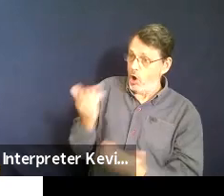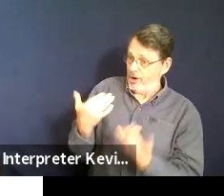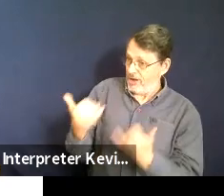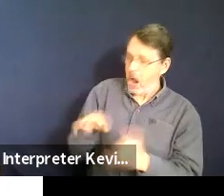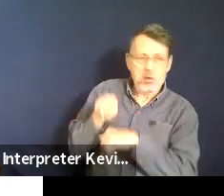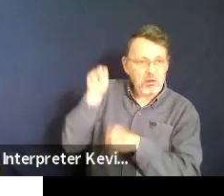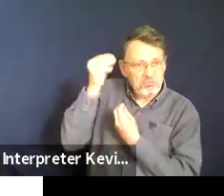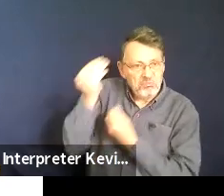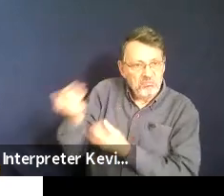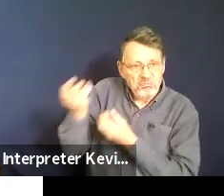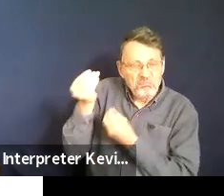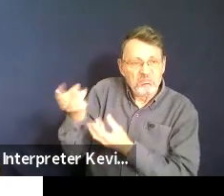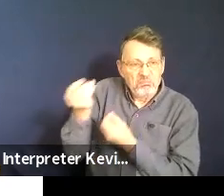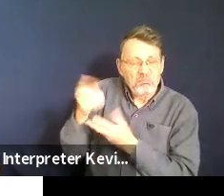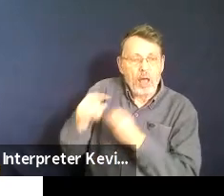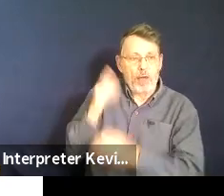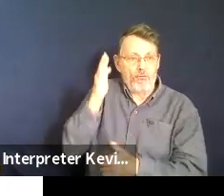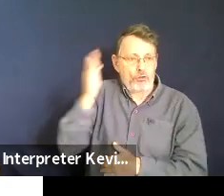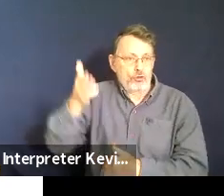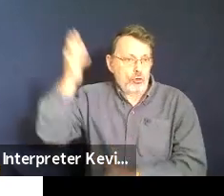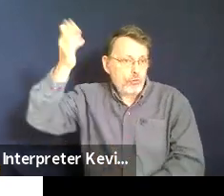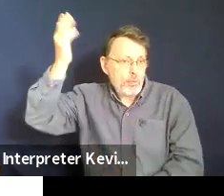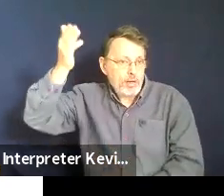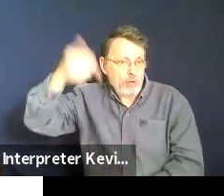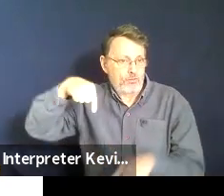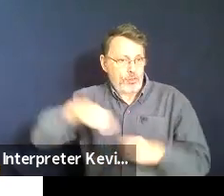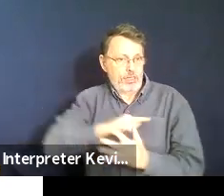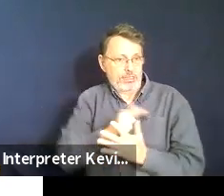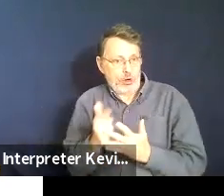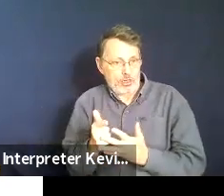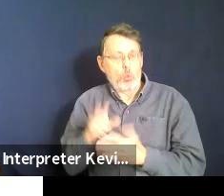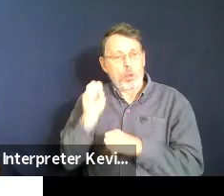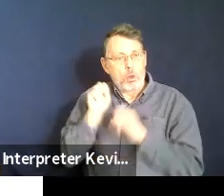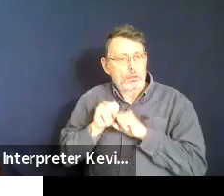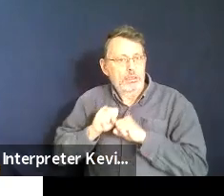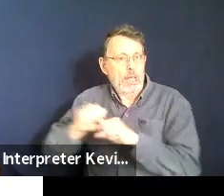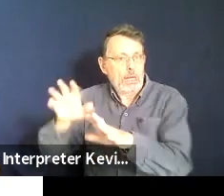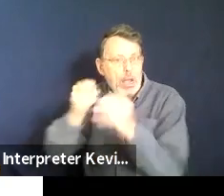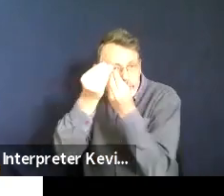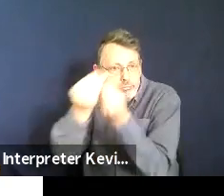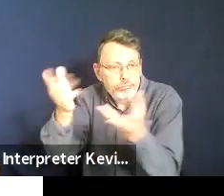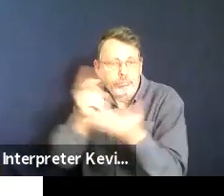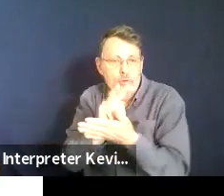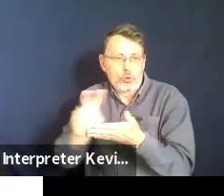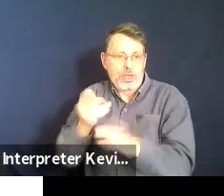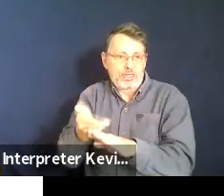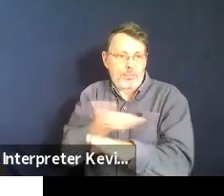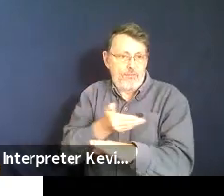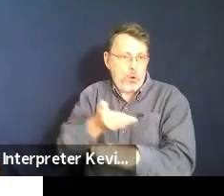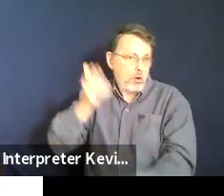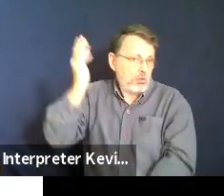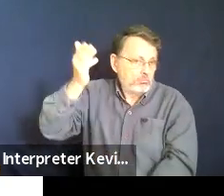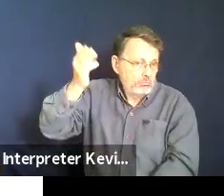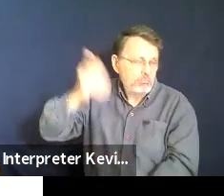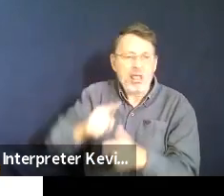future webinars in this series. The notices go out 2 weeks before the next webinar and open that webinar to